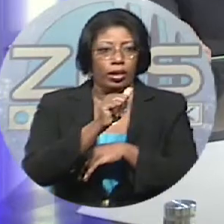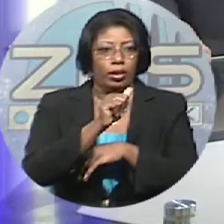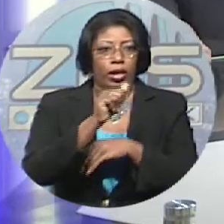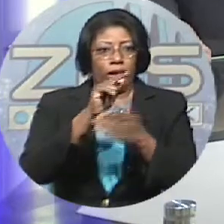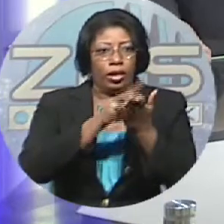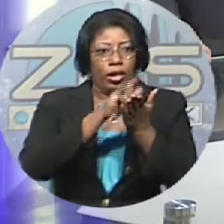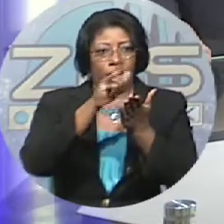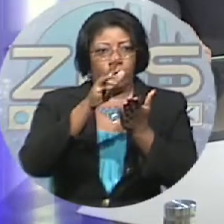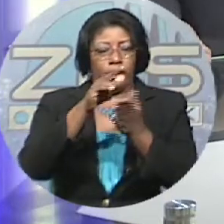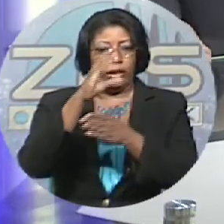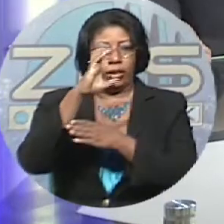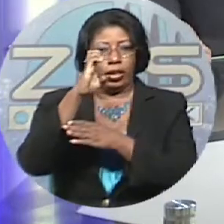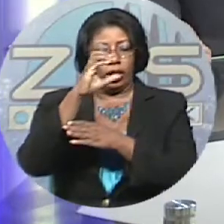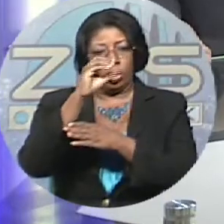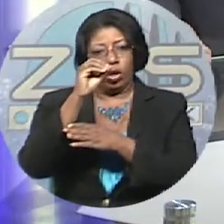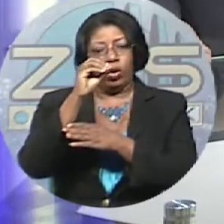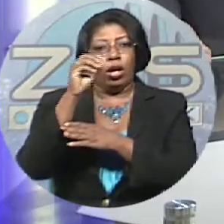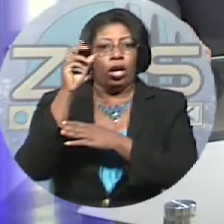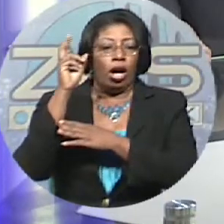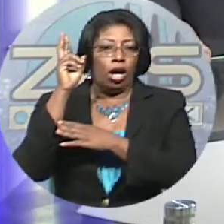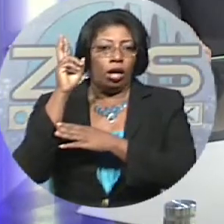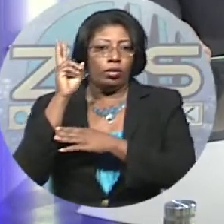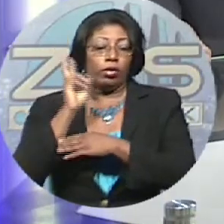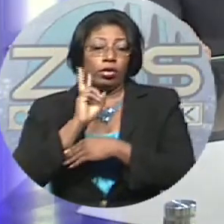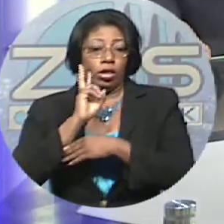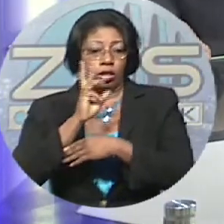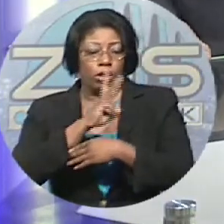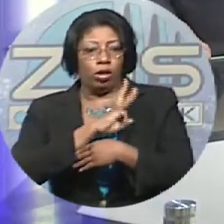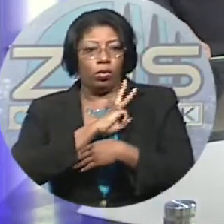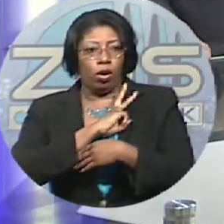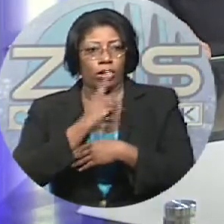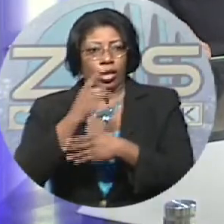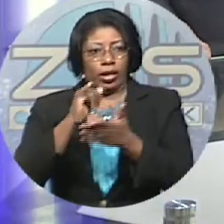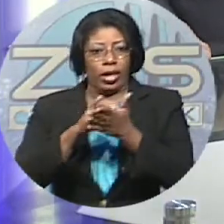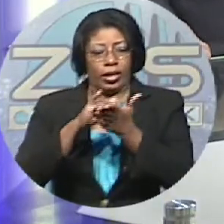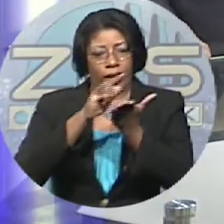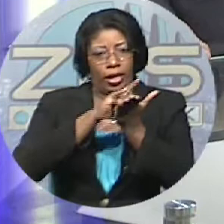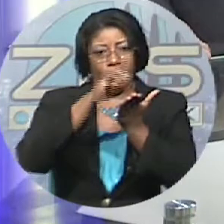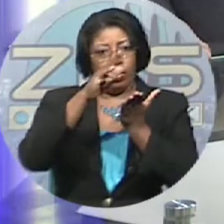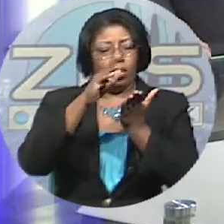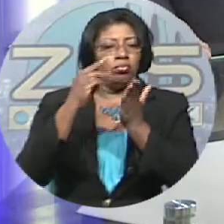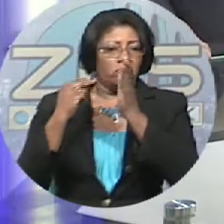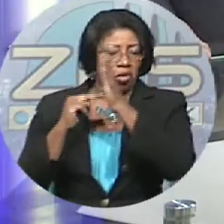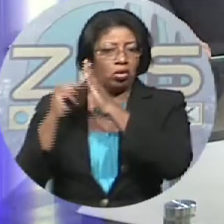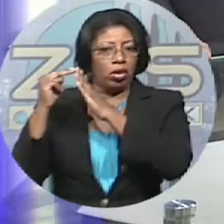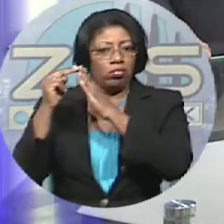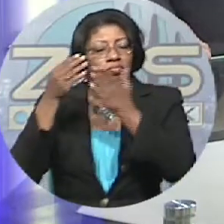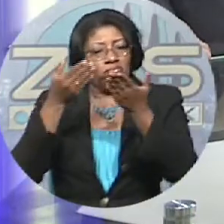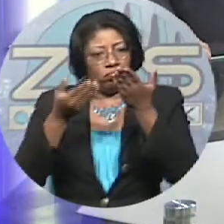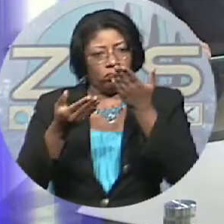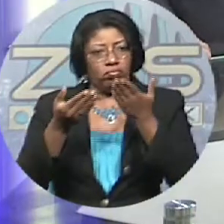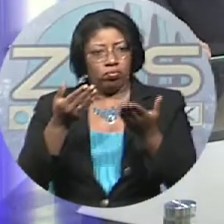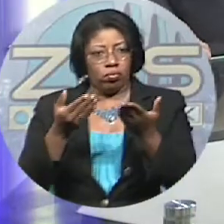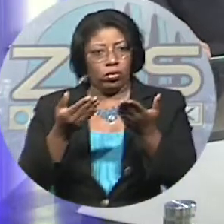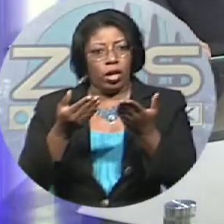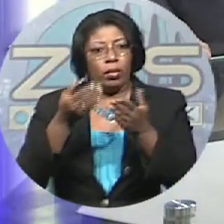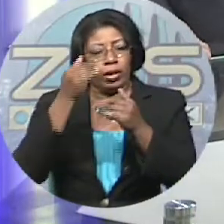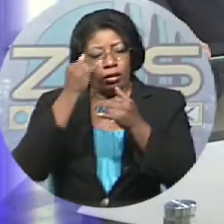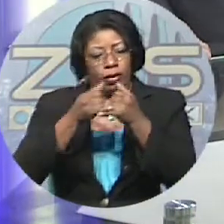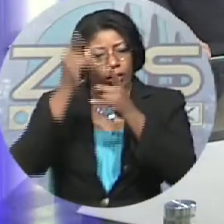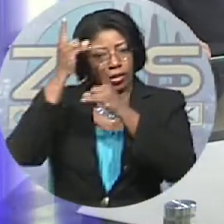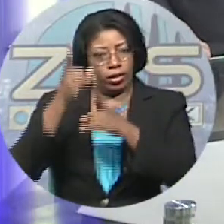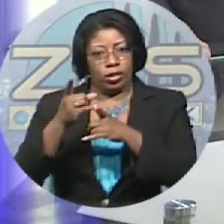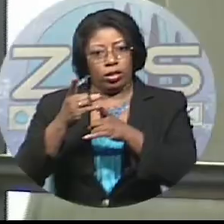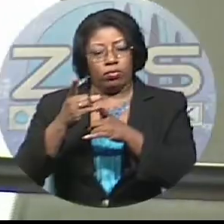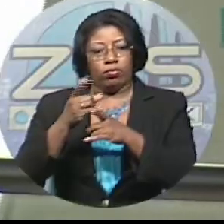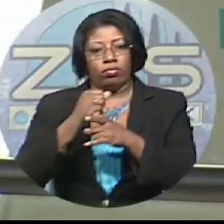NAD CEO and President Vernice Walken shed some light, indicating that an airport hotel is a possibility, but a final decision has not been